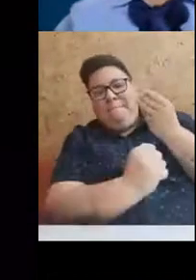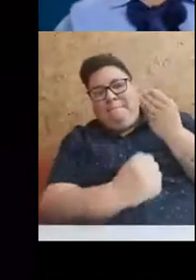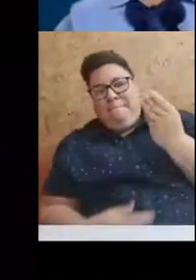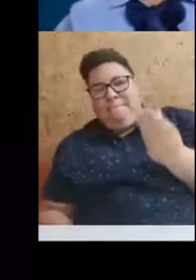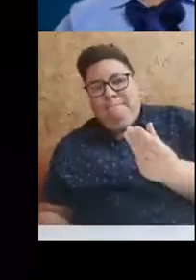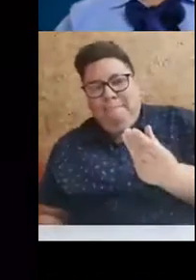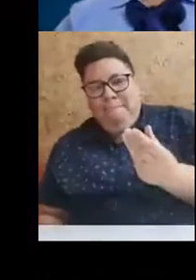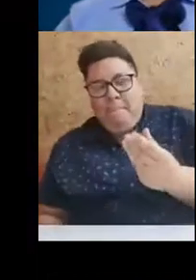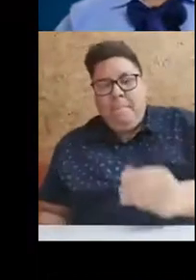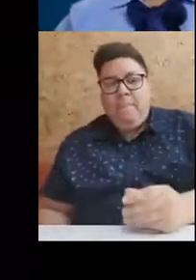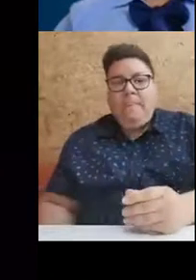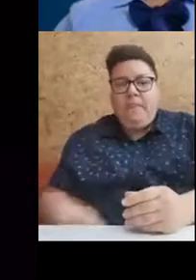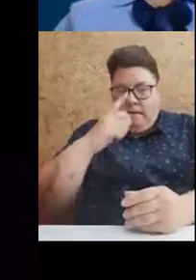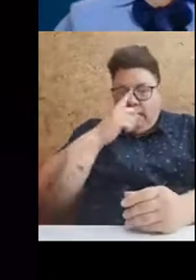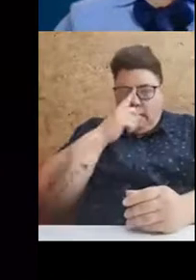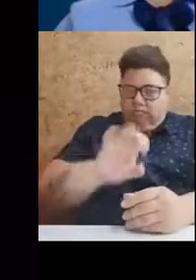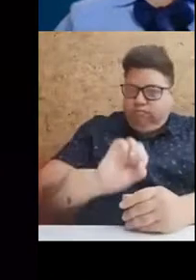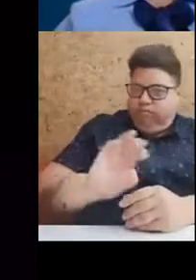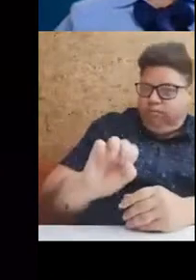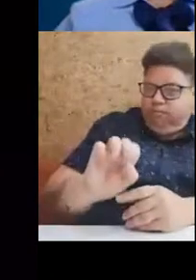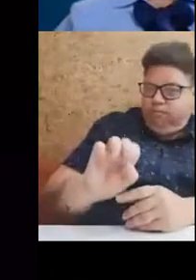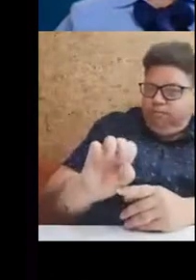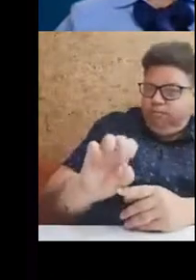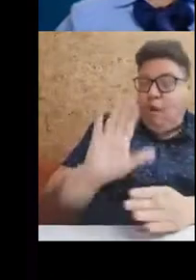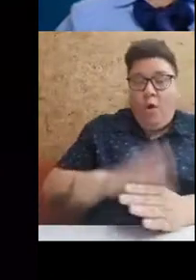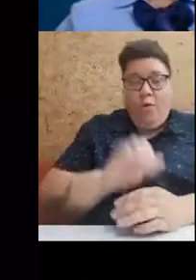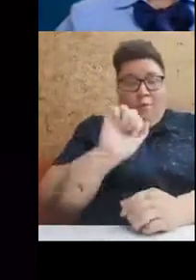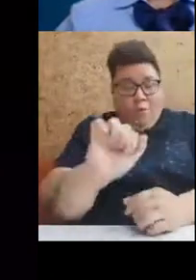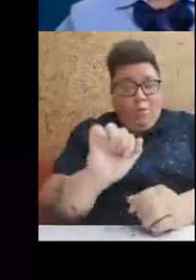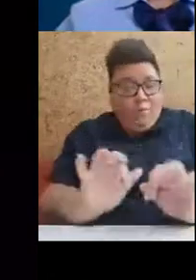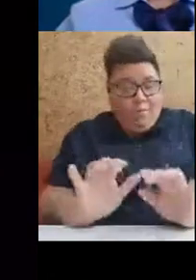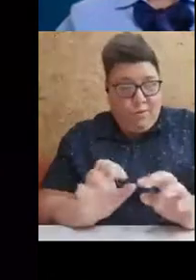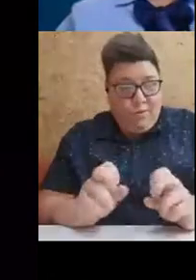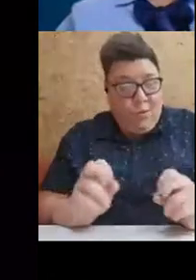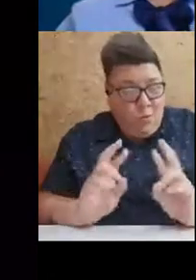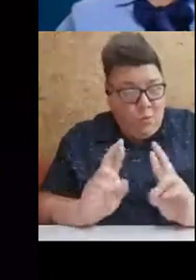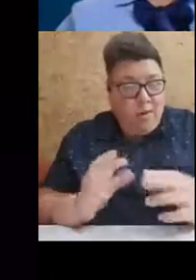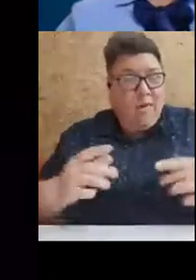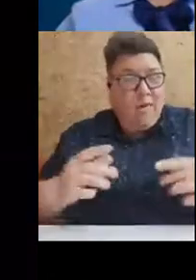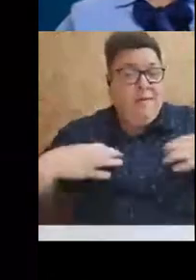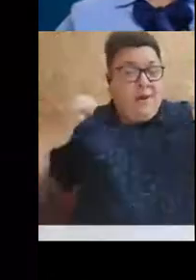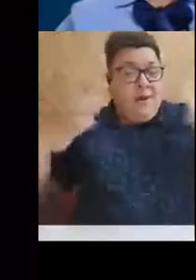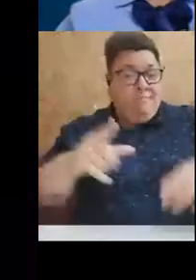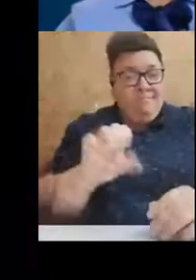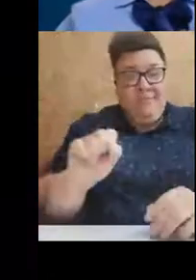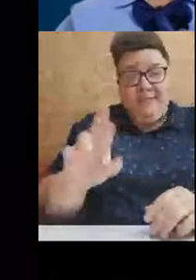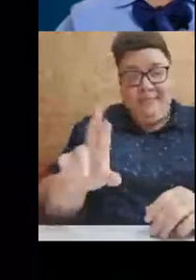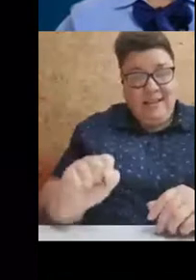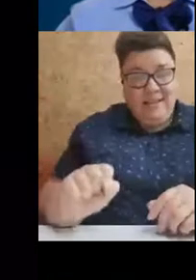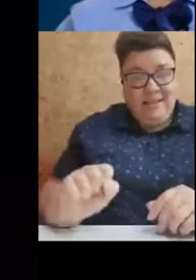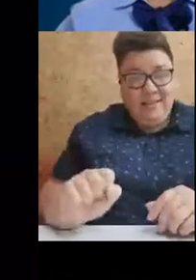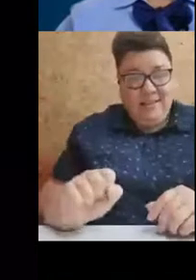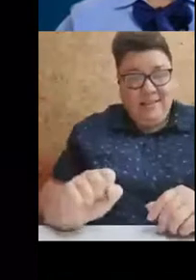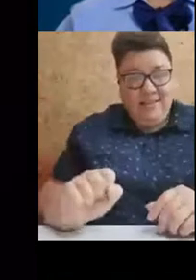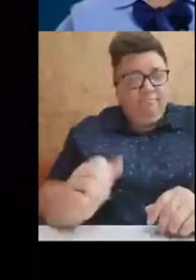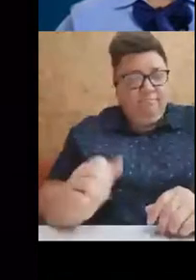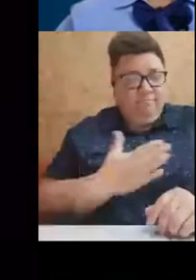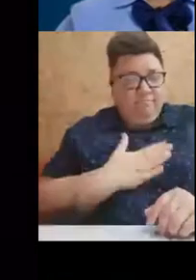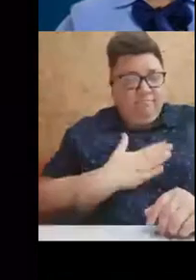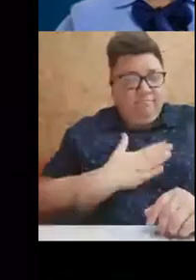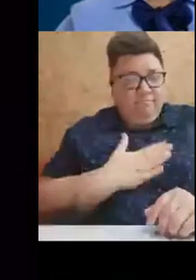digital. We are very proud. And yes, SARS, I will always say, guys, please join SARS on